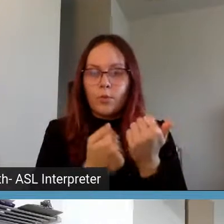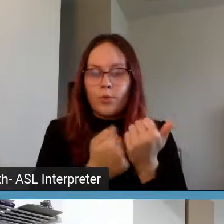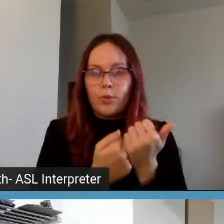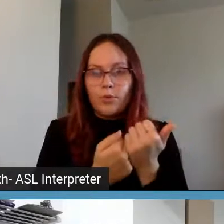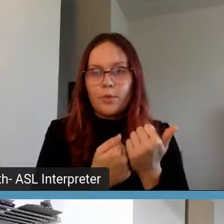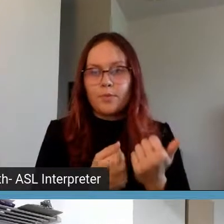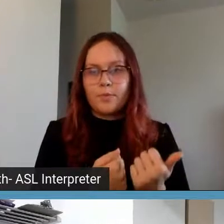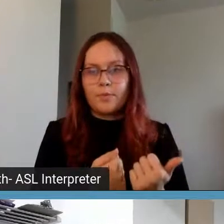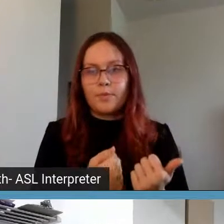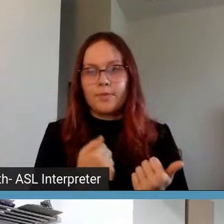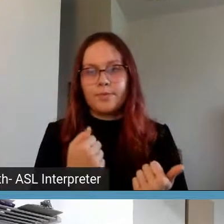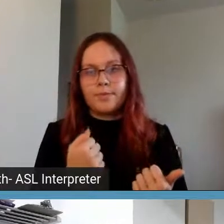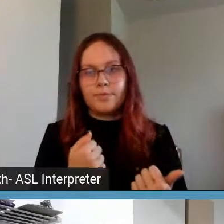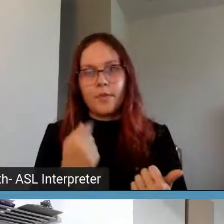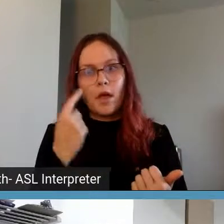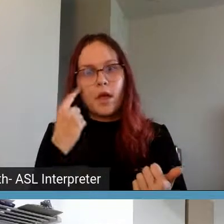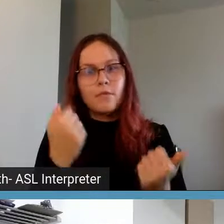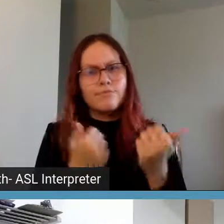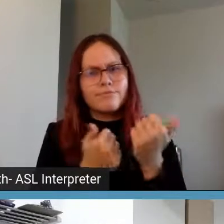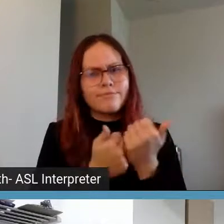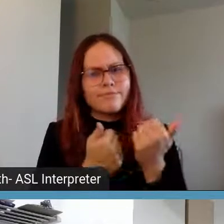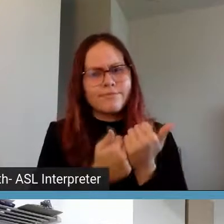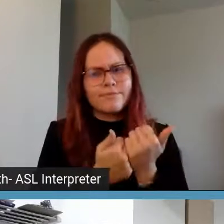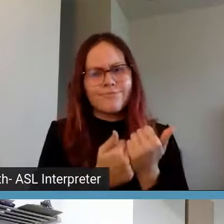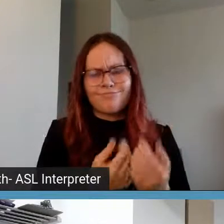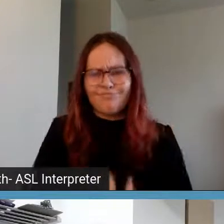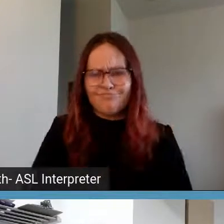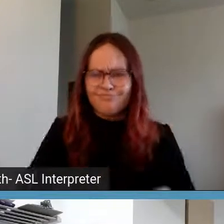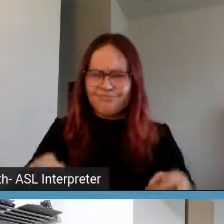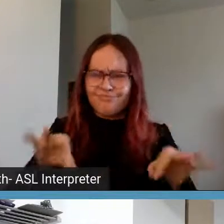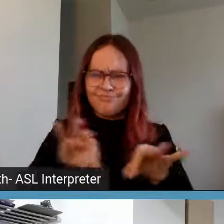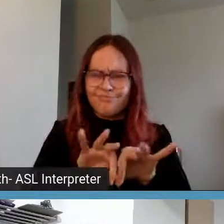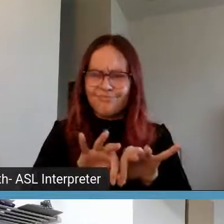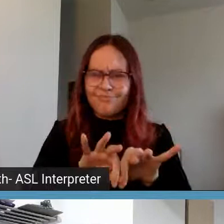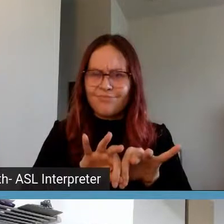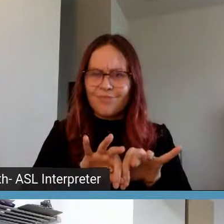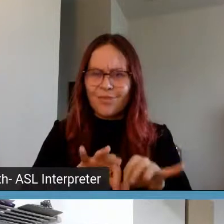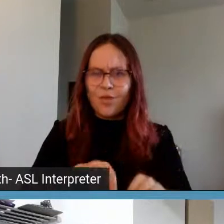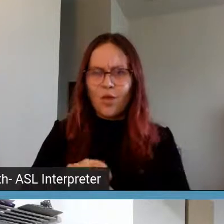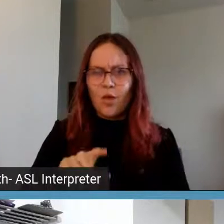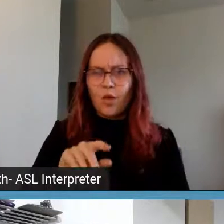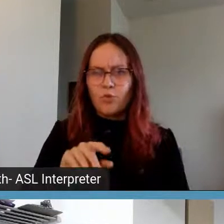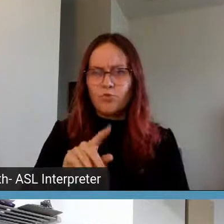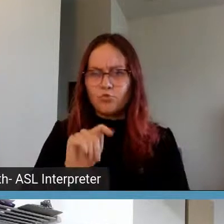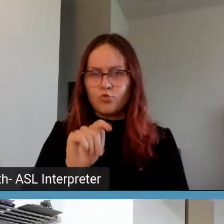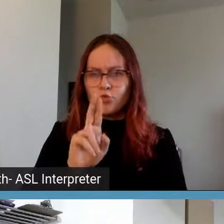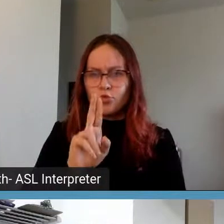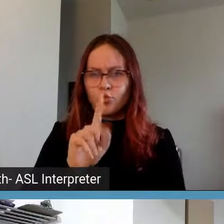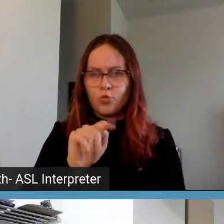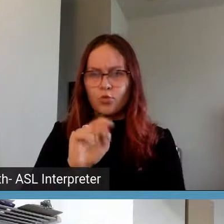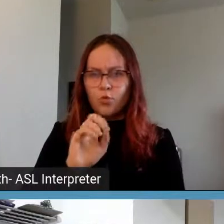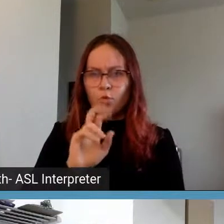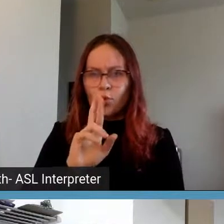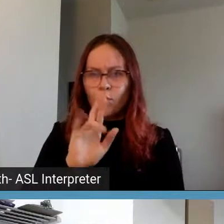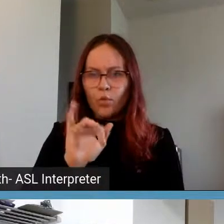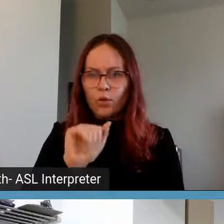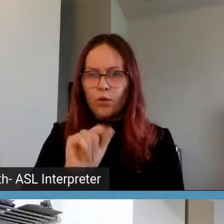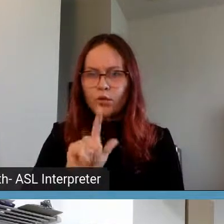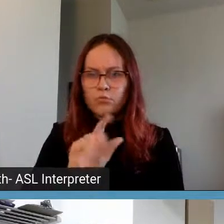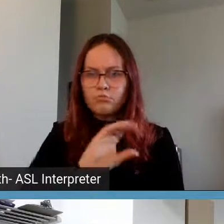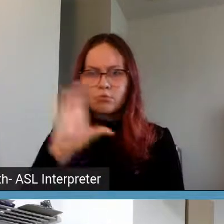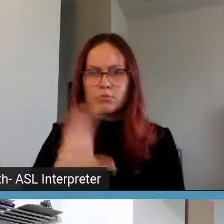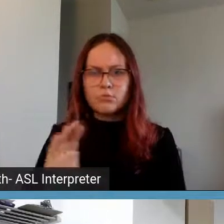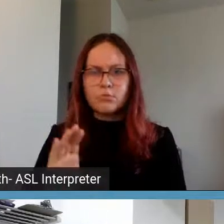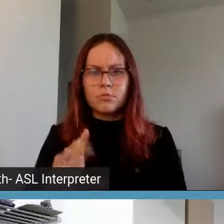that advocacy is important. Doing the Zoom tutorials is really helpful. I did a bunch of those as well. But you just have to bring in other